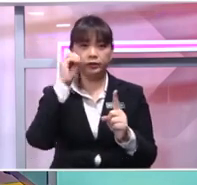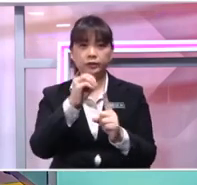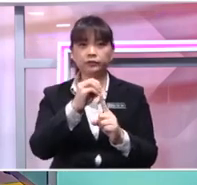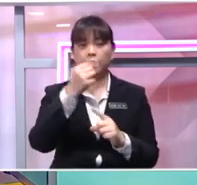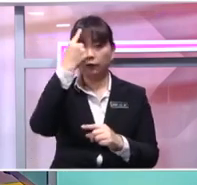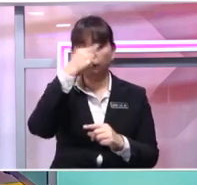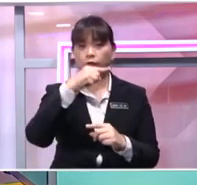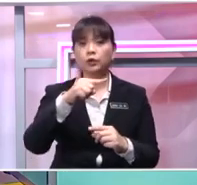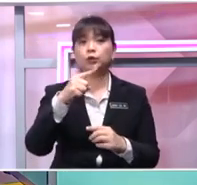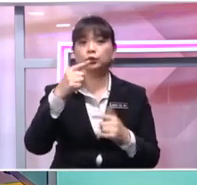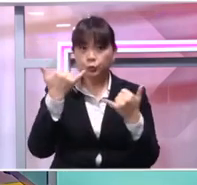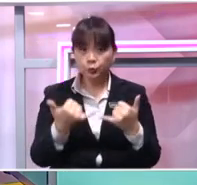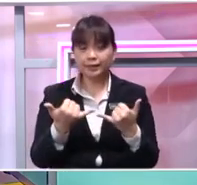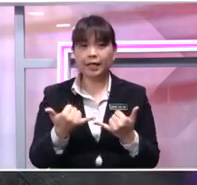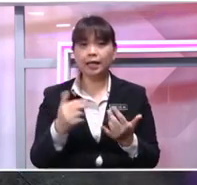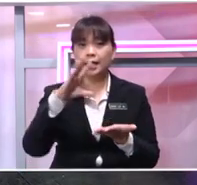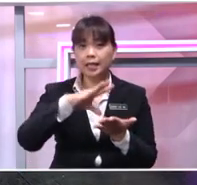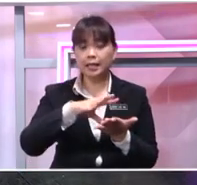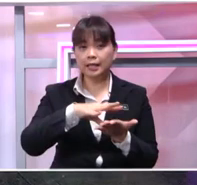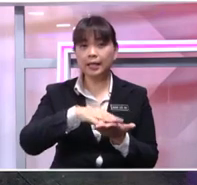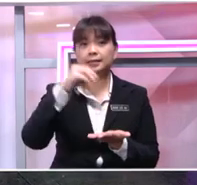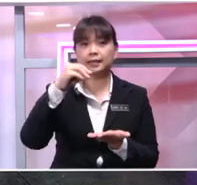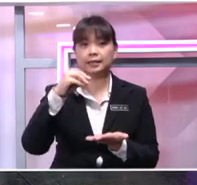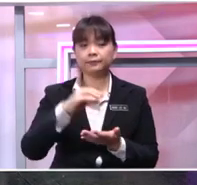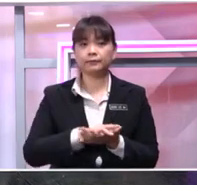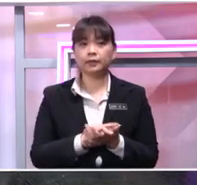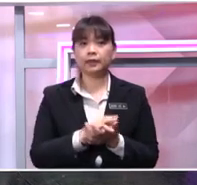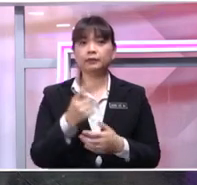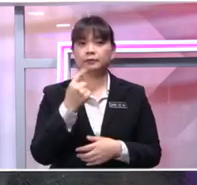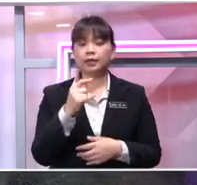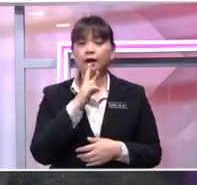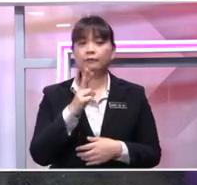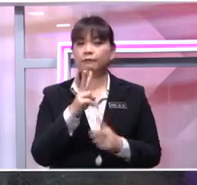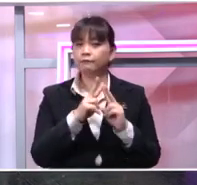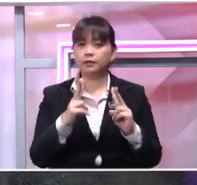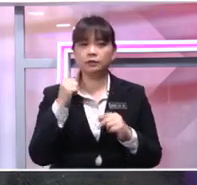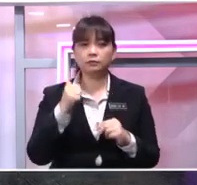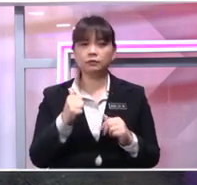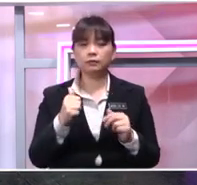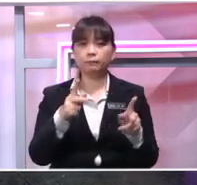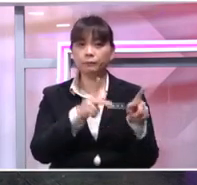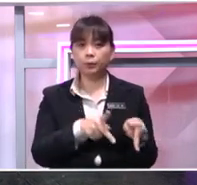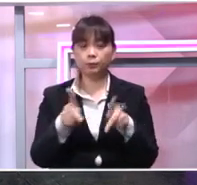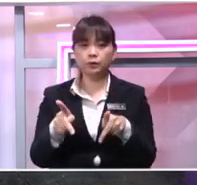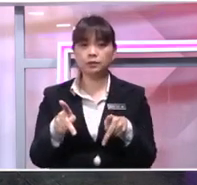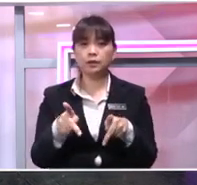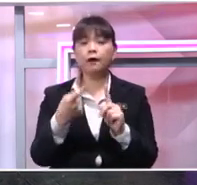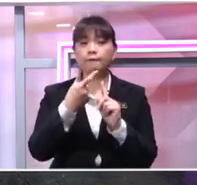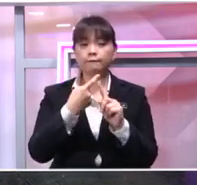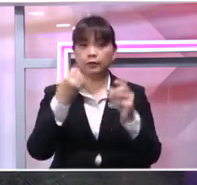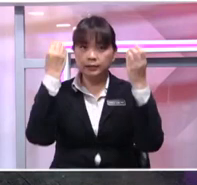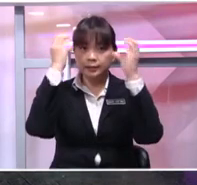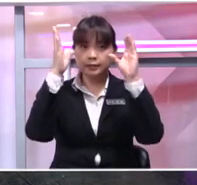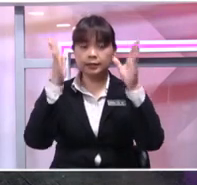our lesson today. Okay. Yeah, I can say that they are very fantastic people from Teachers Izzati class,